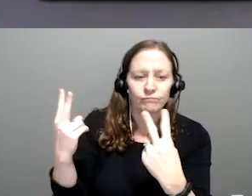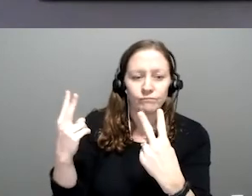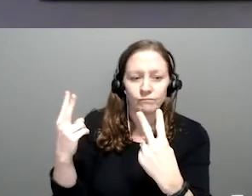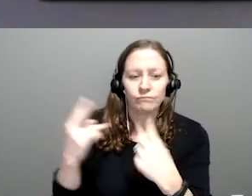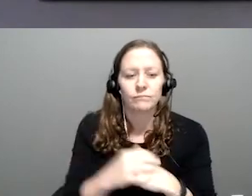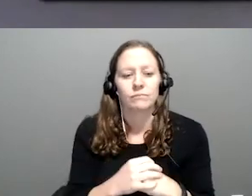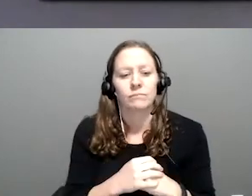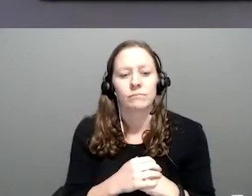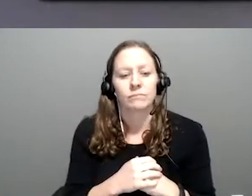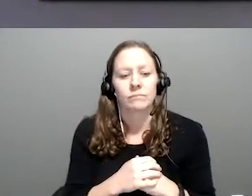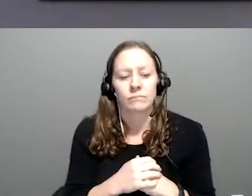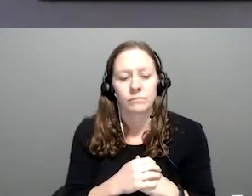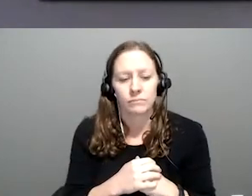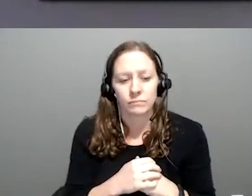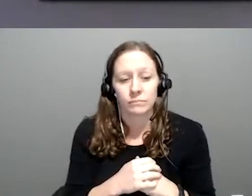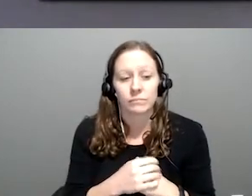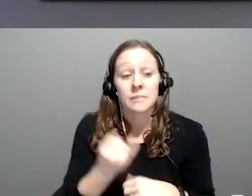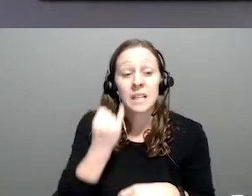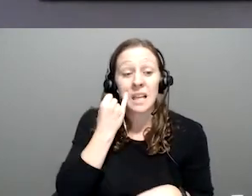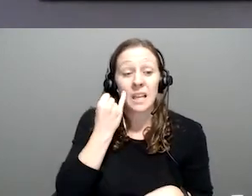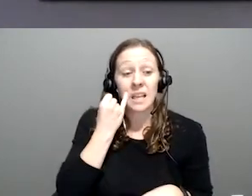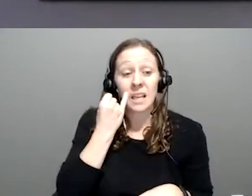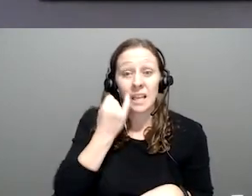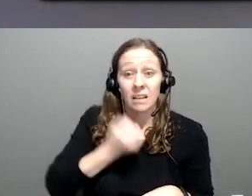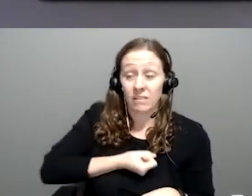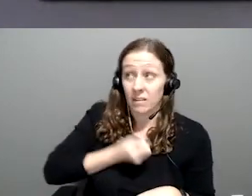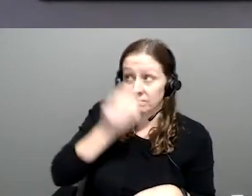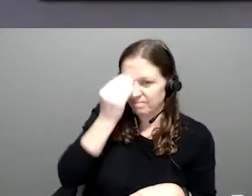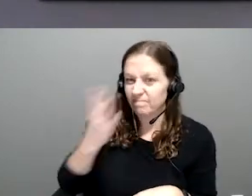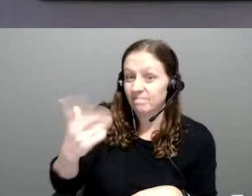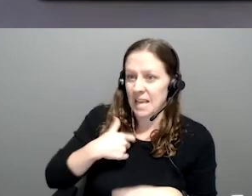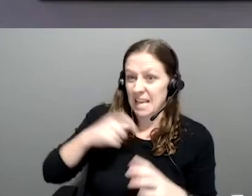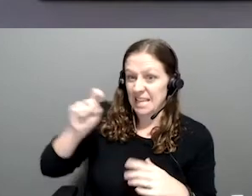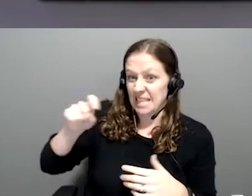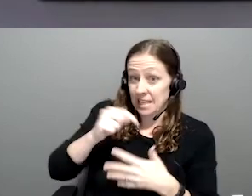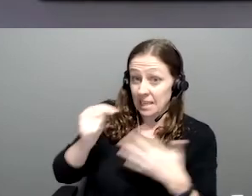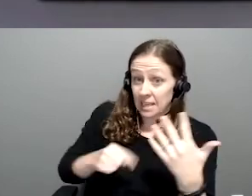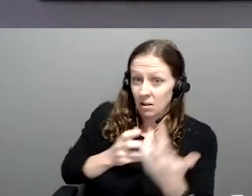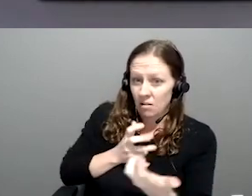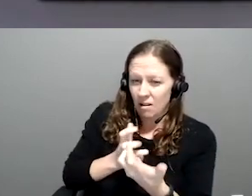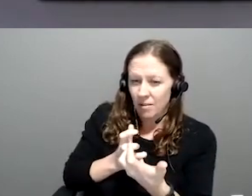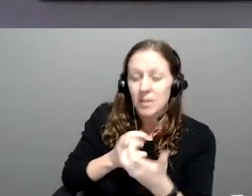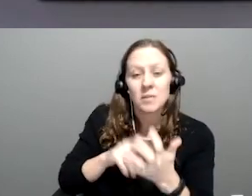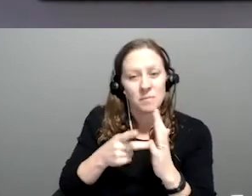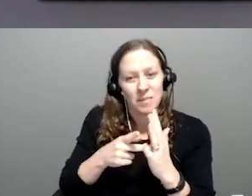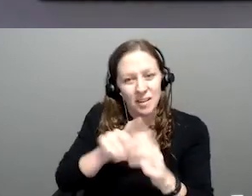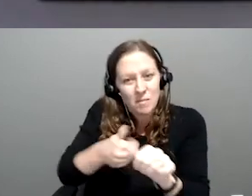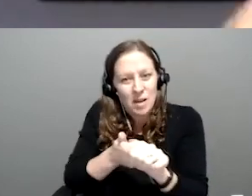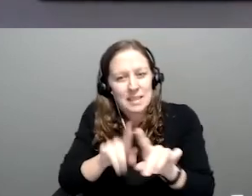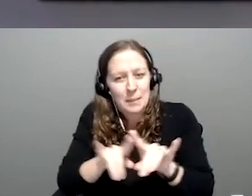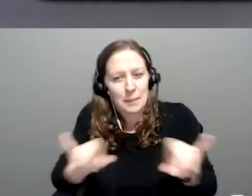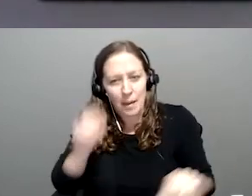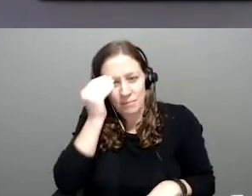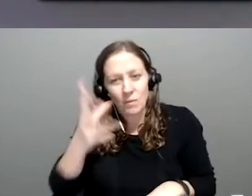disclose accommodations, you're essentially also disclosing that you have a disability. And if, for example, an employer, and